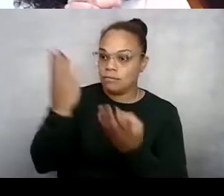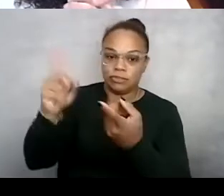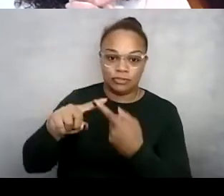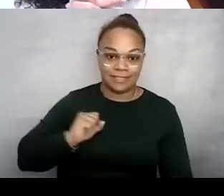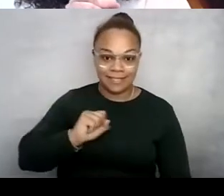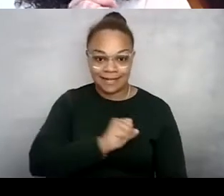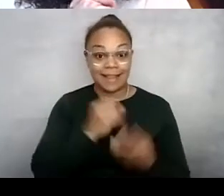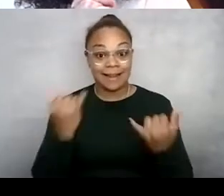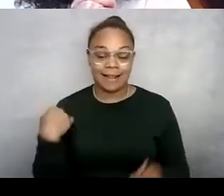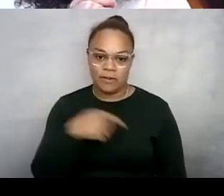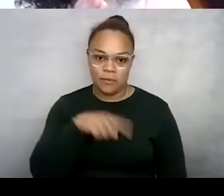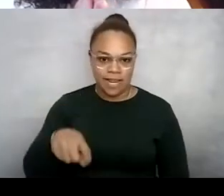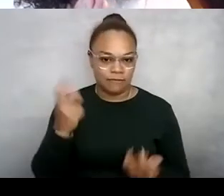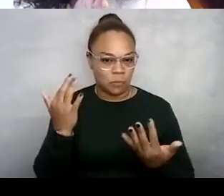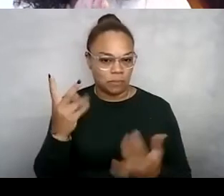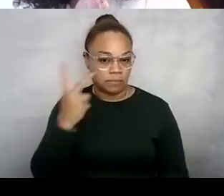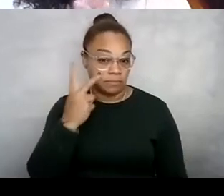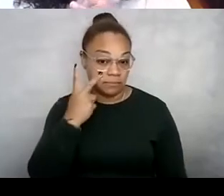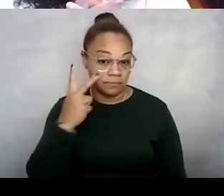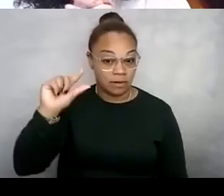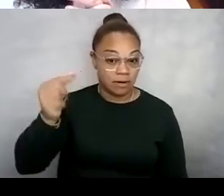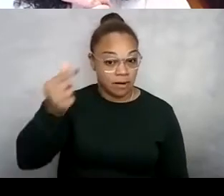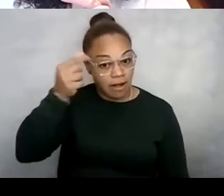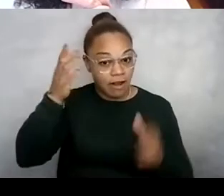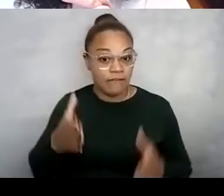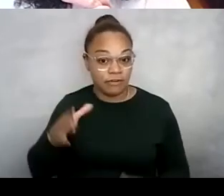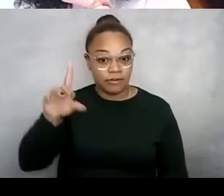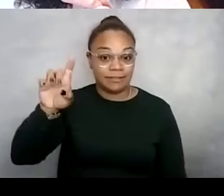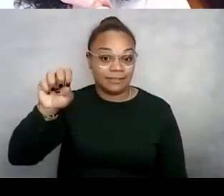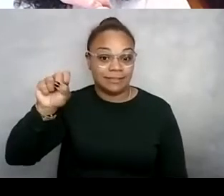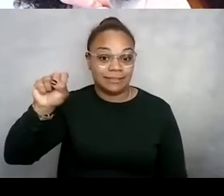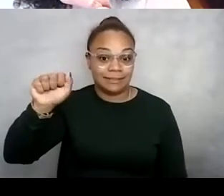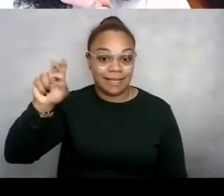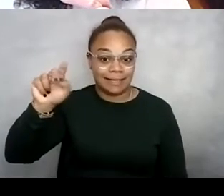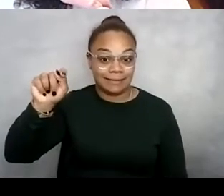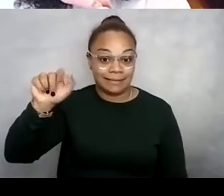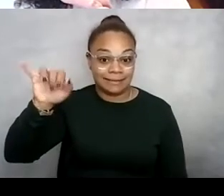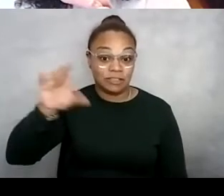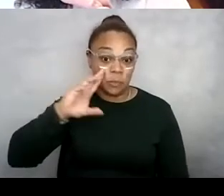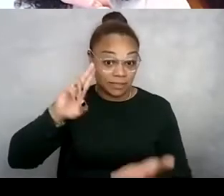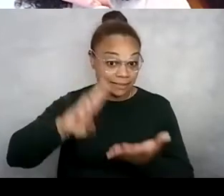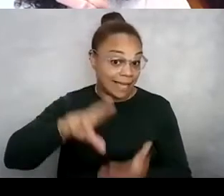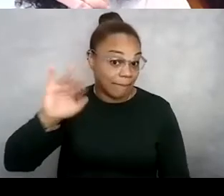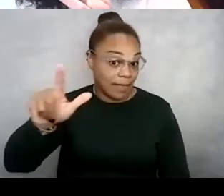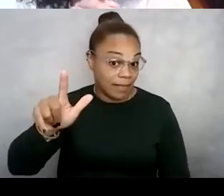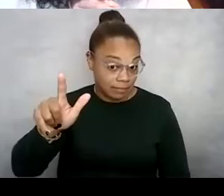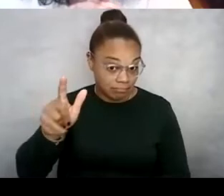not Governor DeSantis is going to sign this bill. It all happened very fast. Lots of backroom deals were